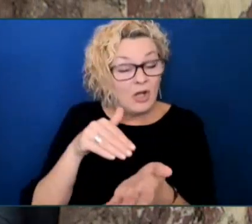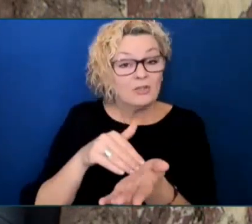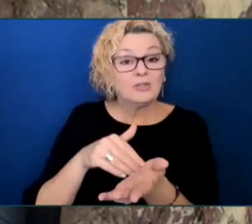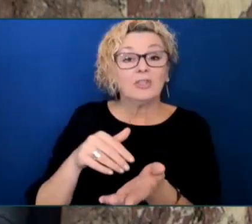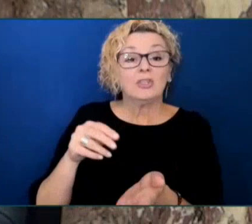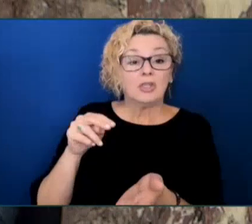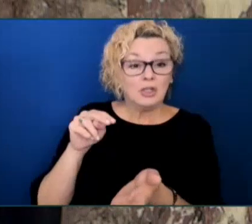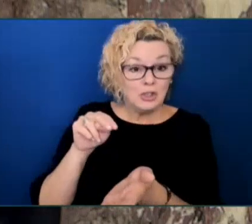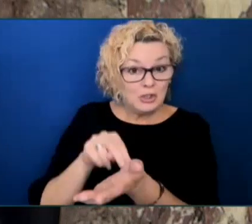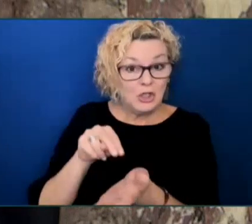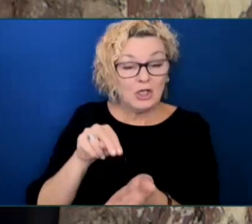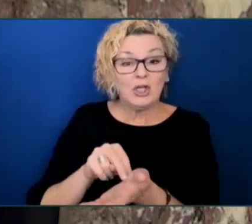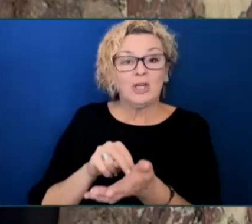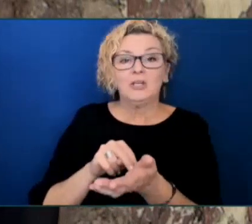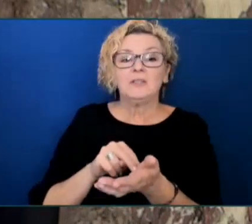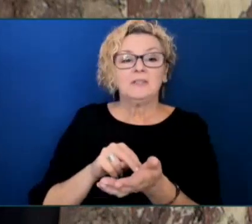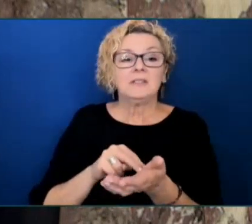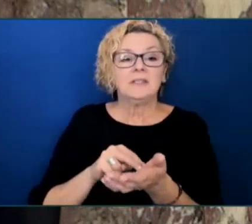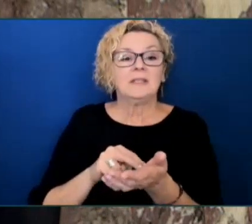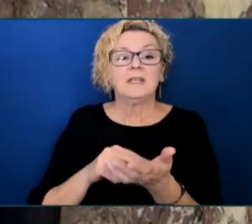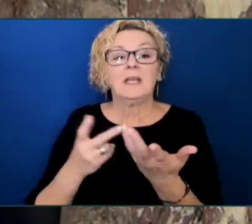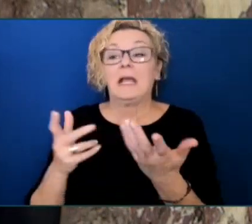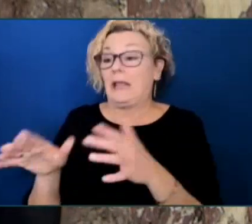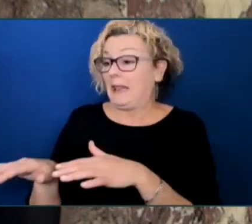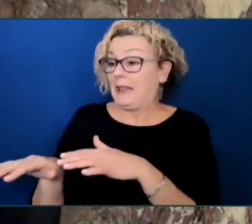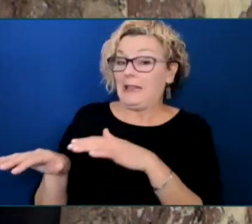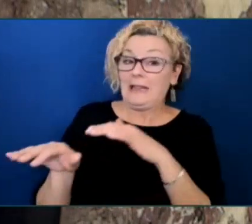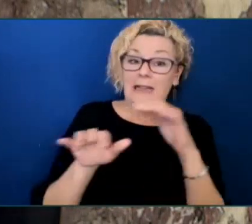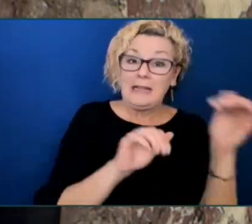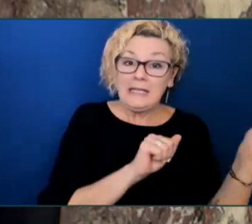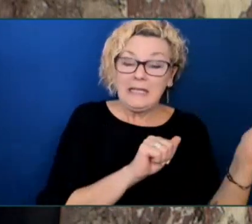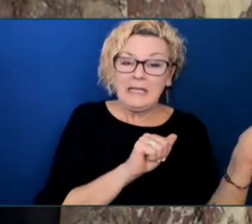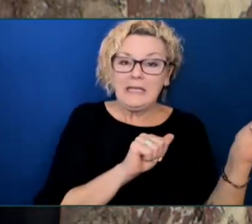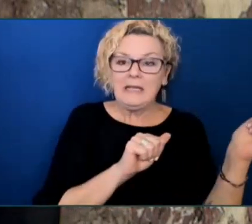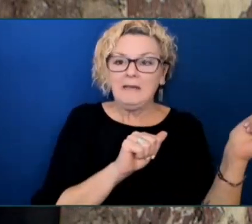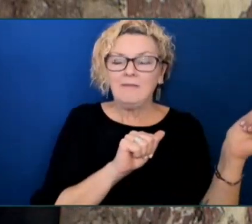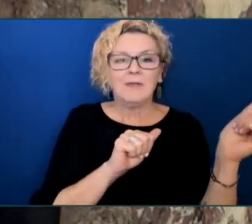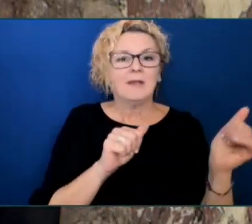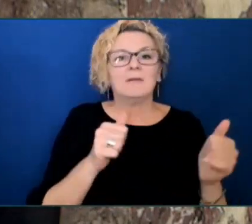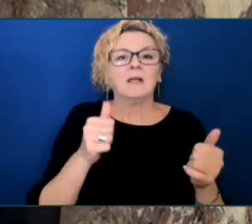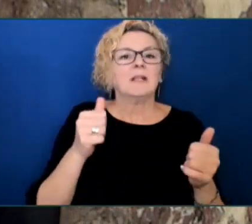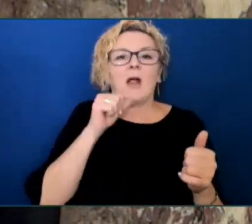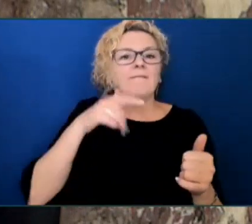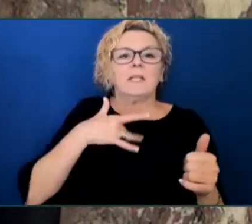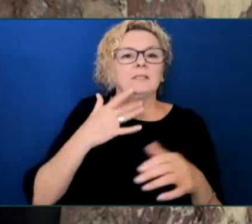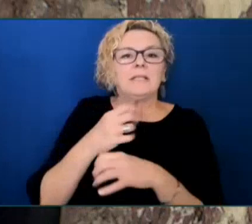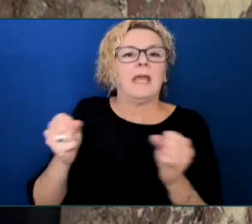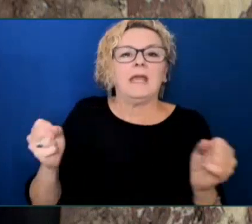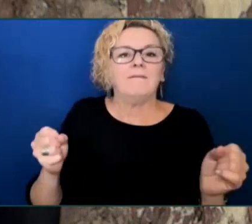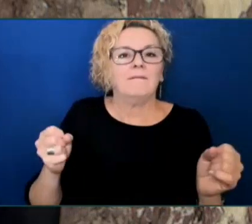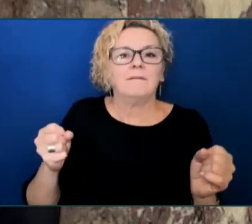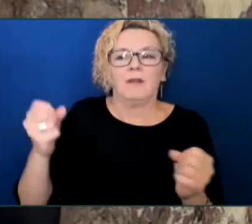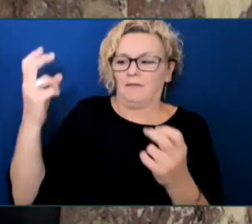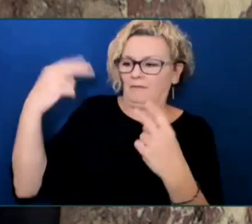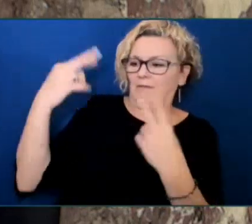And I would say what that tells you is that racism is bad for their health and bad for